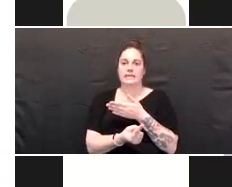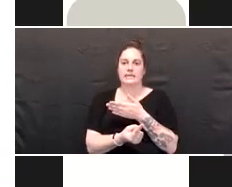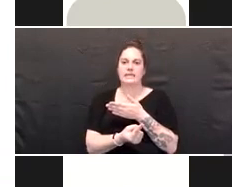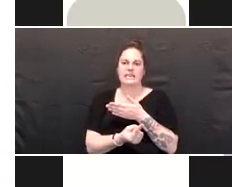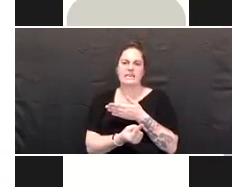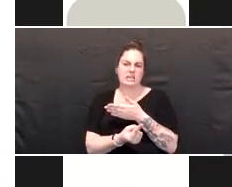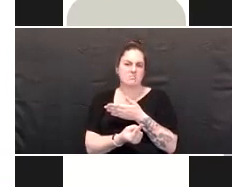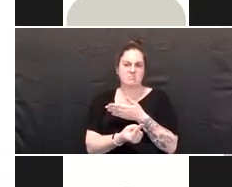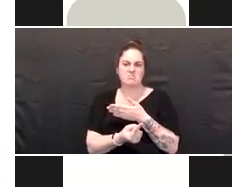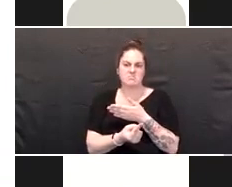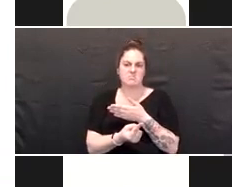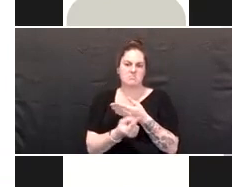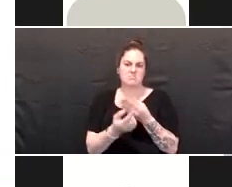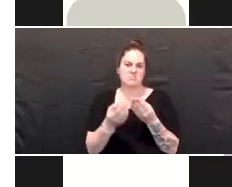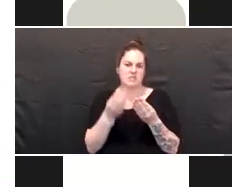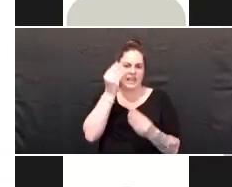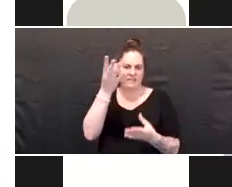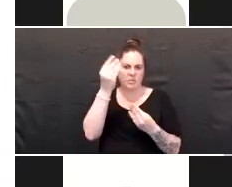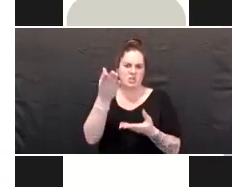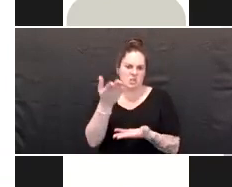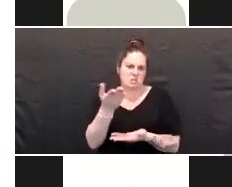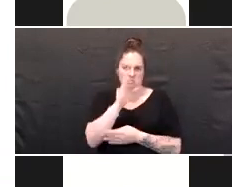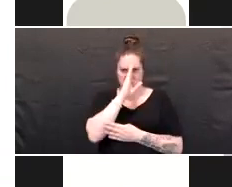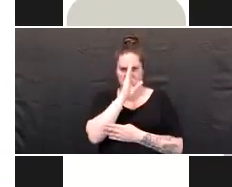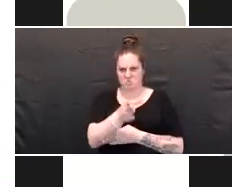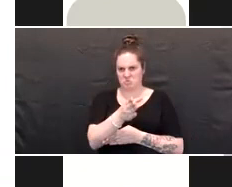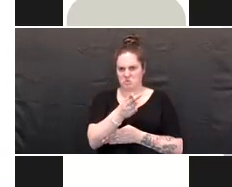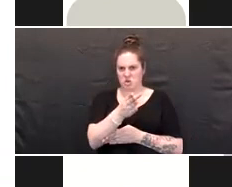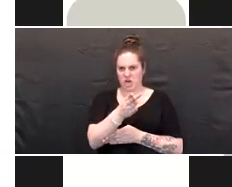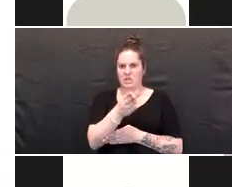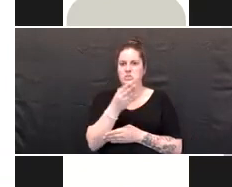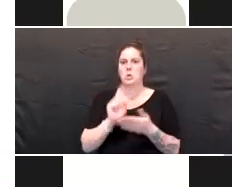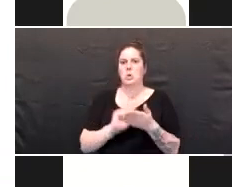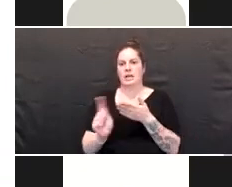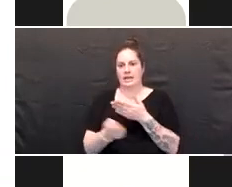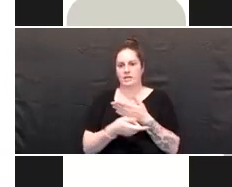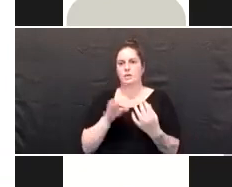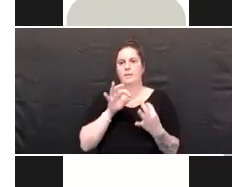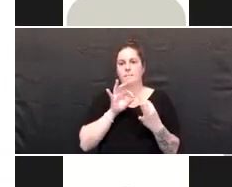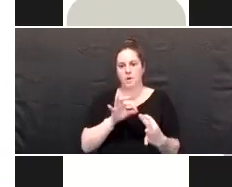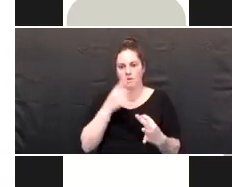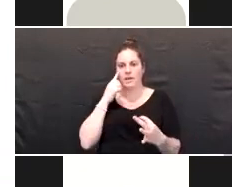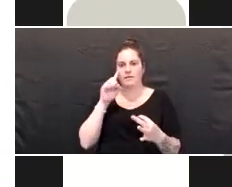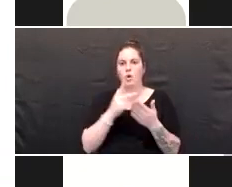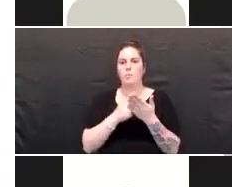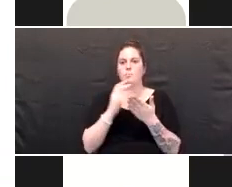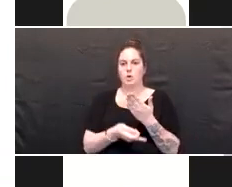fairly straightforward. In fact, next week will be perfect for me to talk about the project